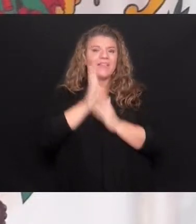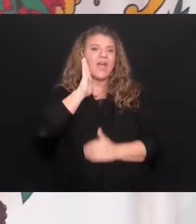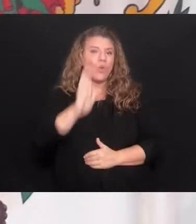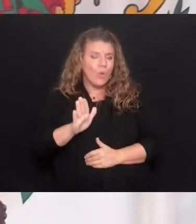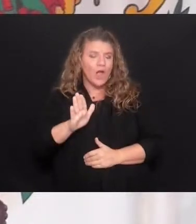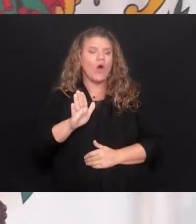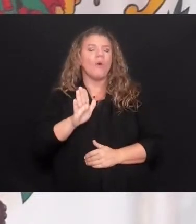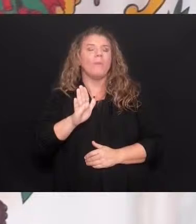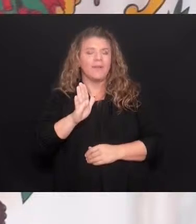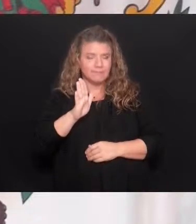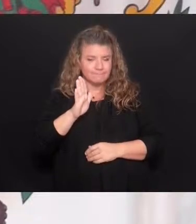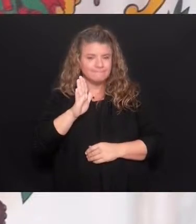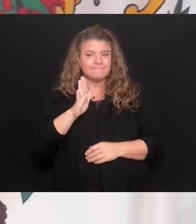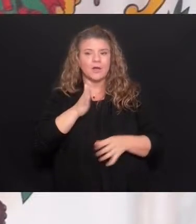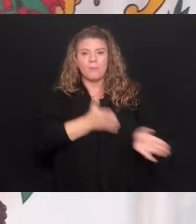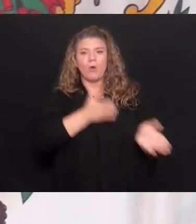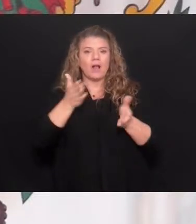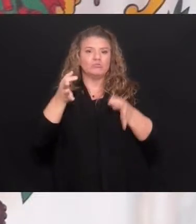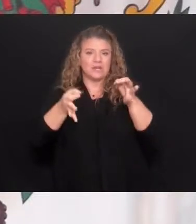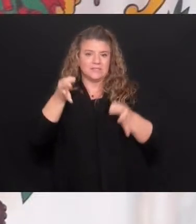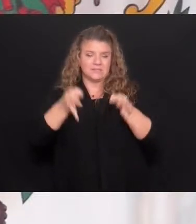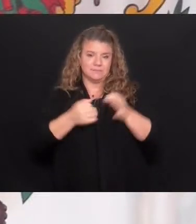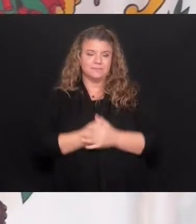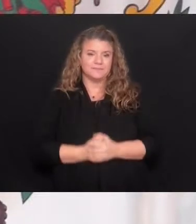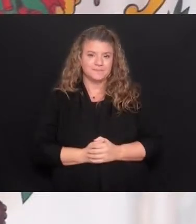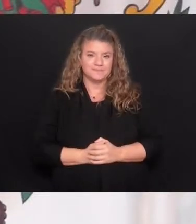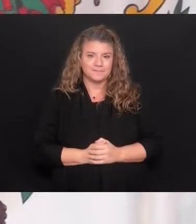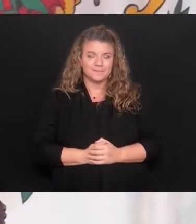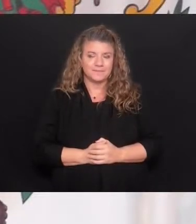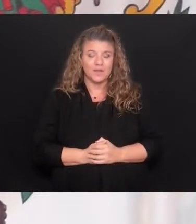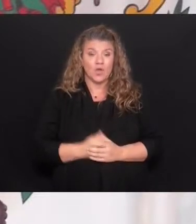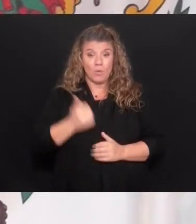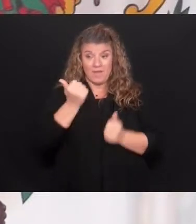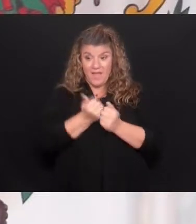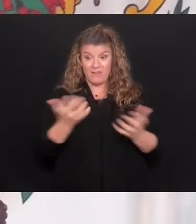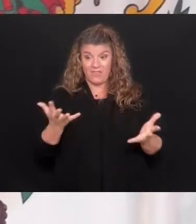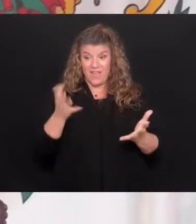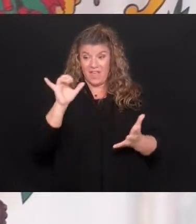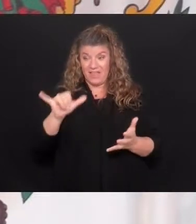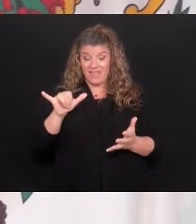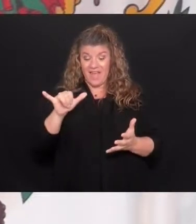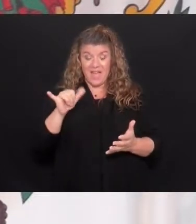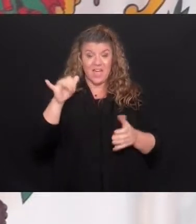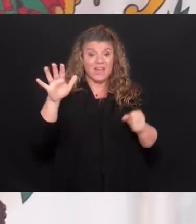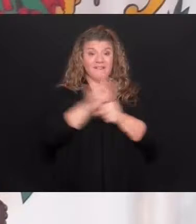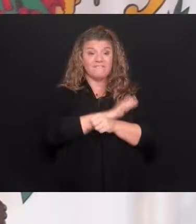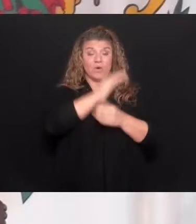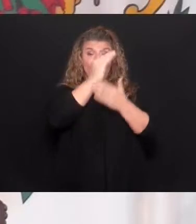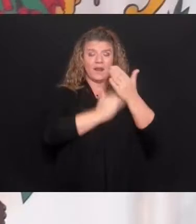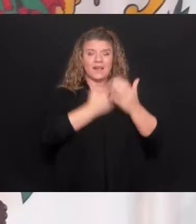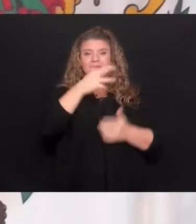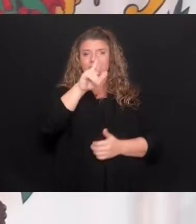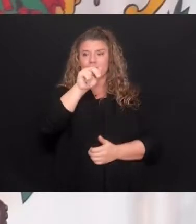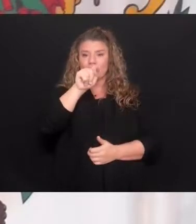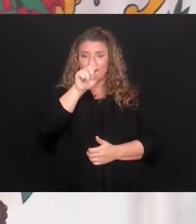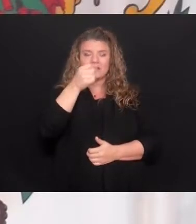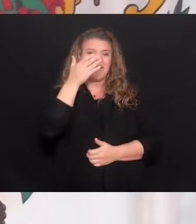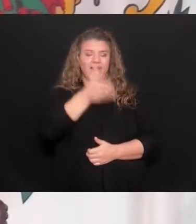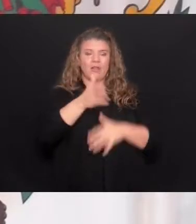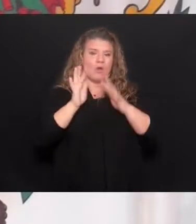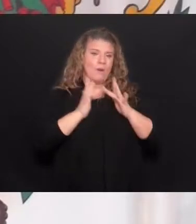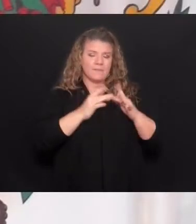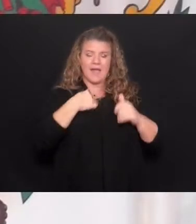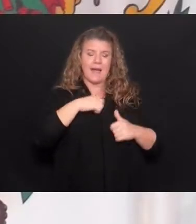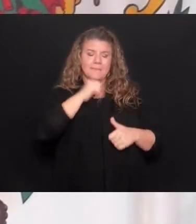be held and brought to justice. So with all that being said, a full list of the grants are all up on the website. I'm not going